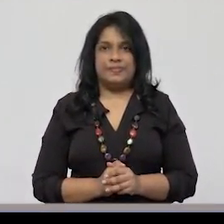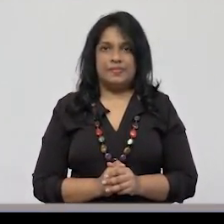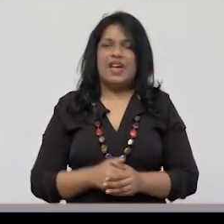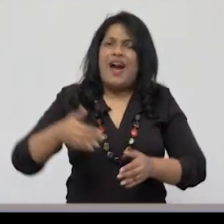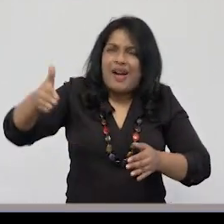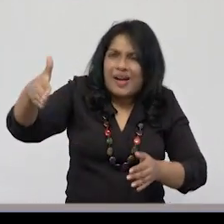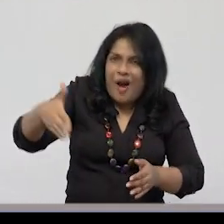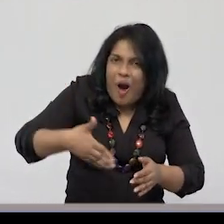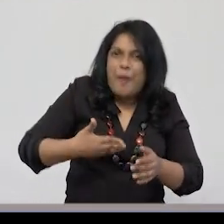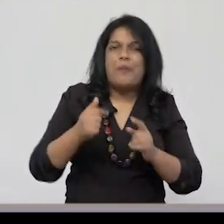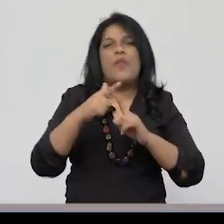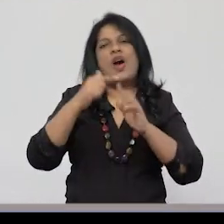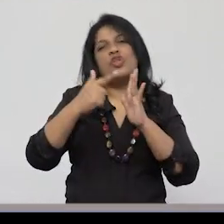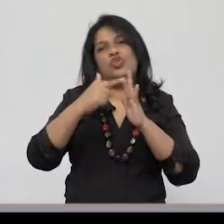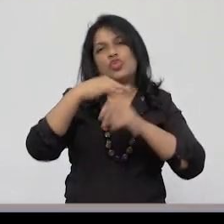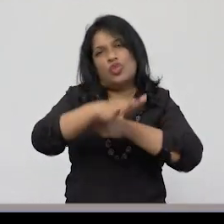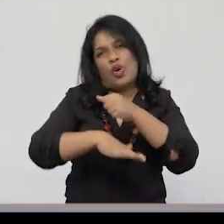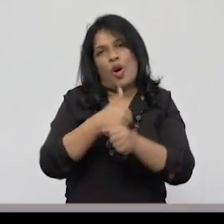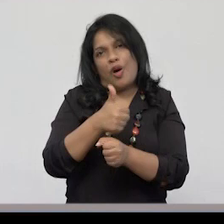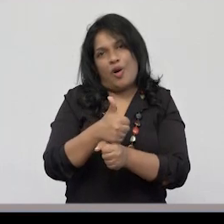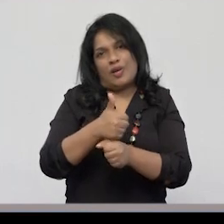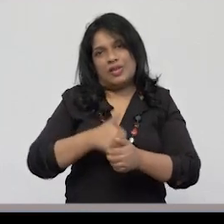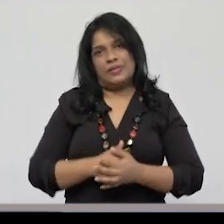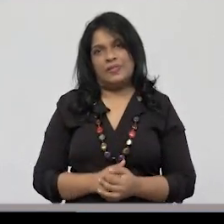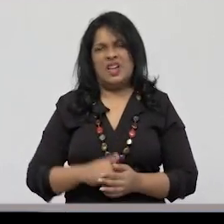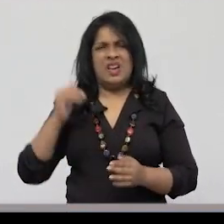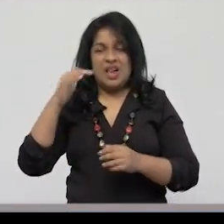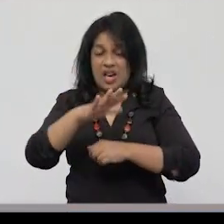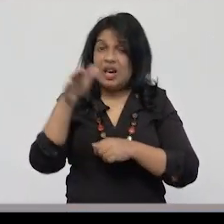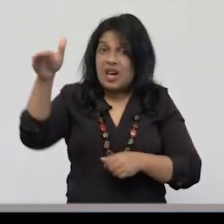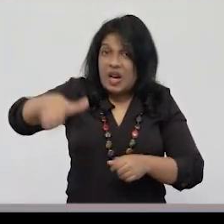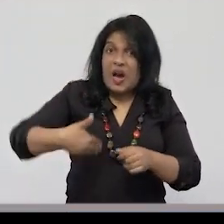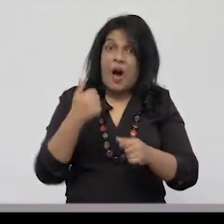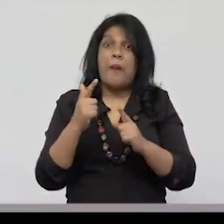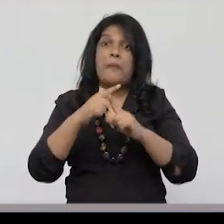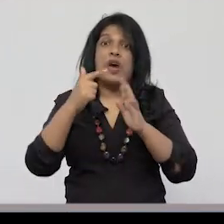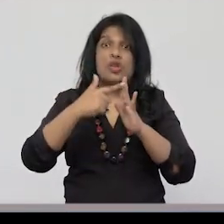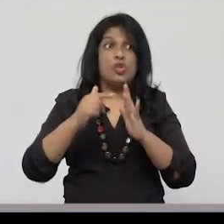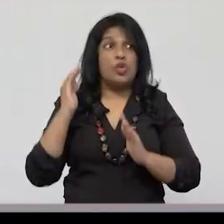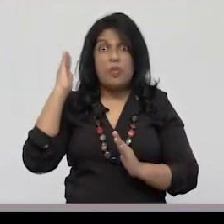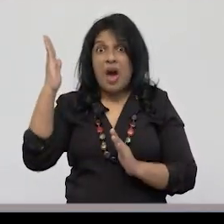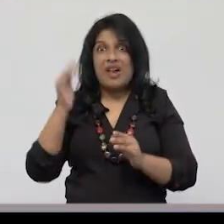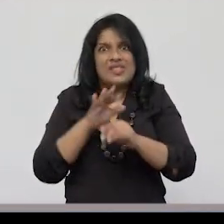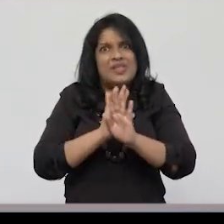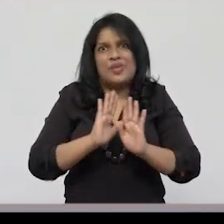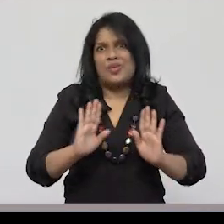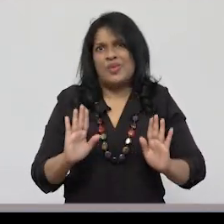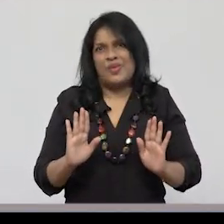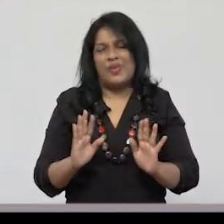then. Don't even come to the pastor. Come to him. First hand. He says, come